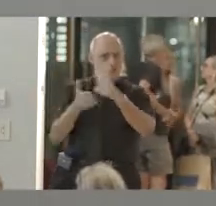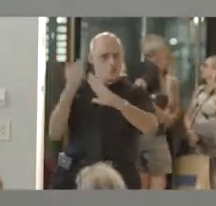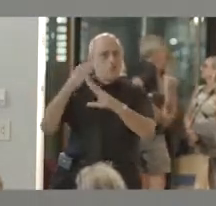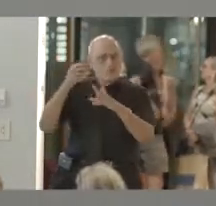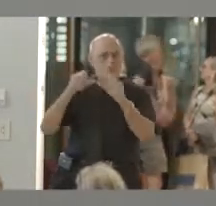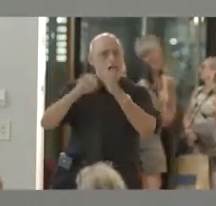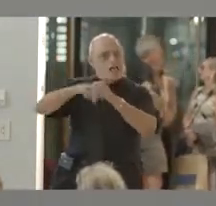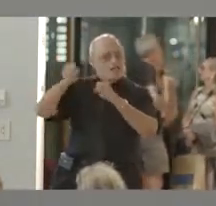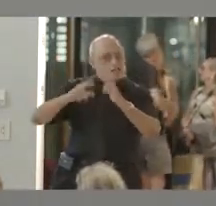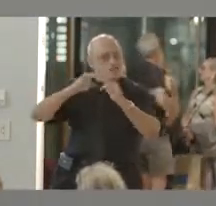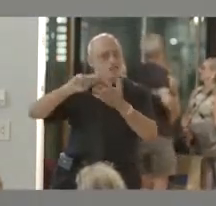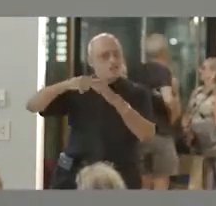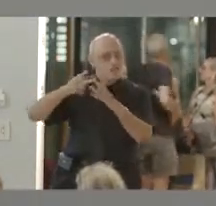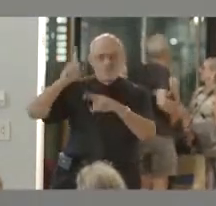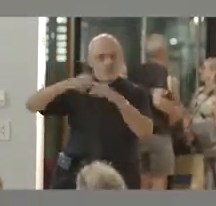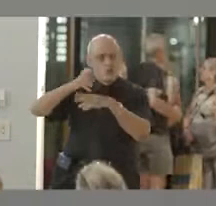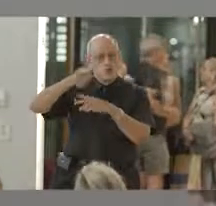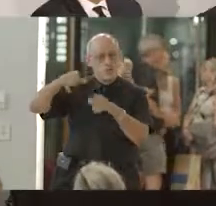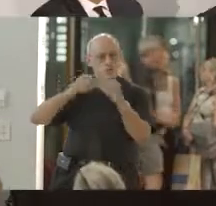out of service for 2 years?